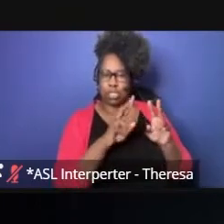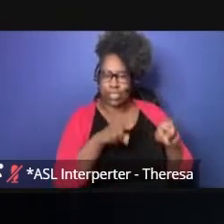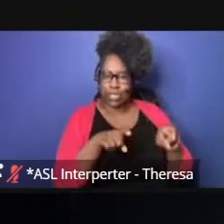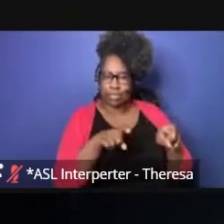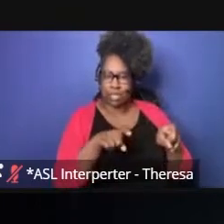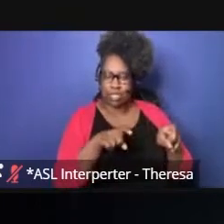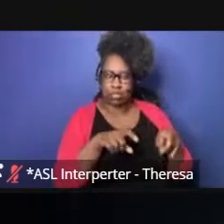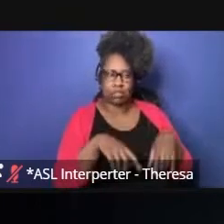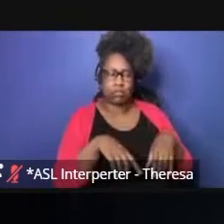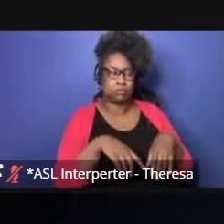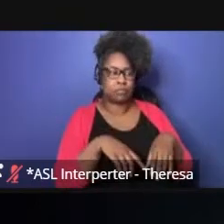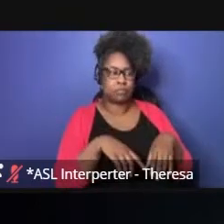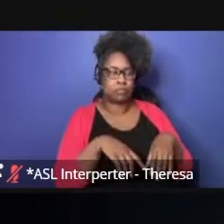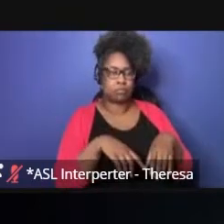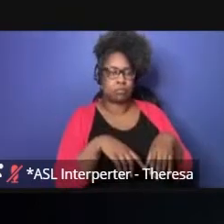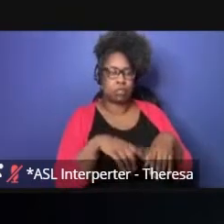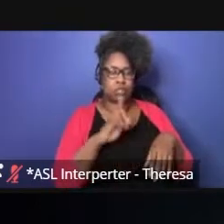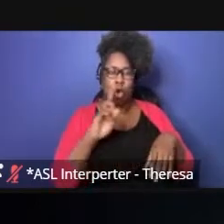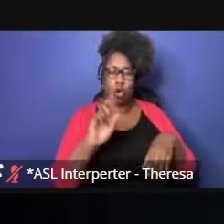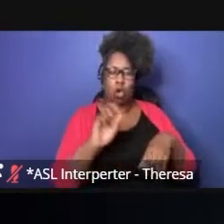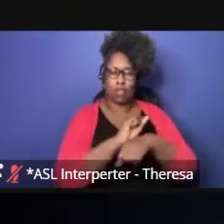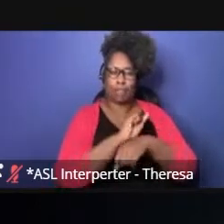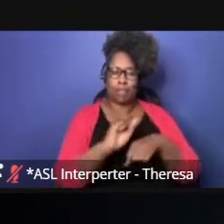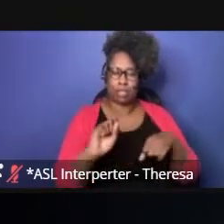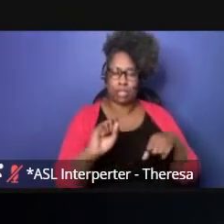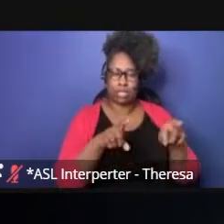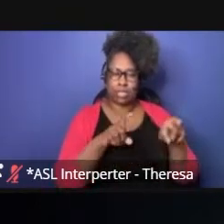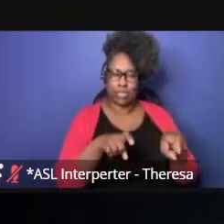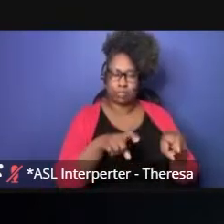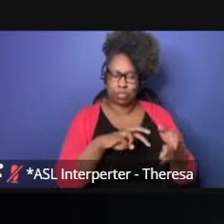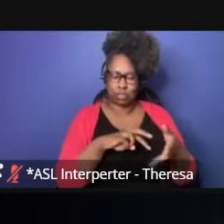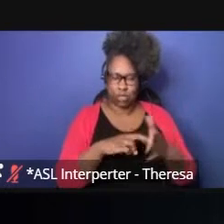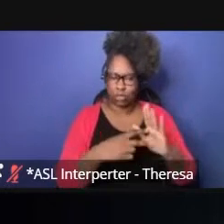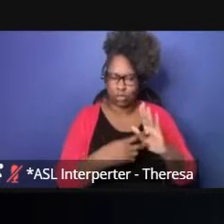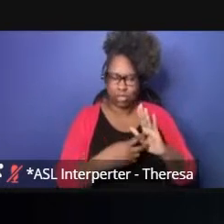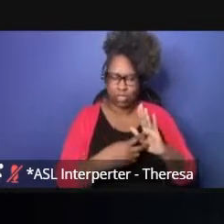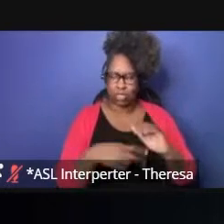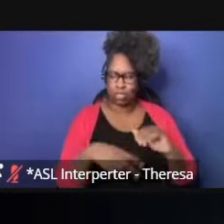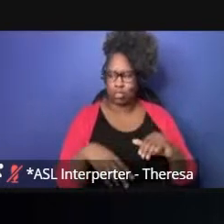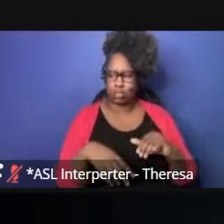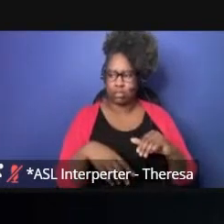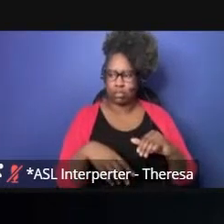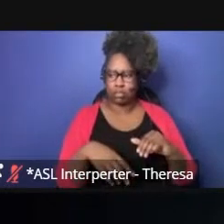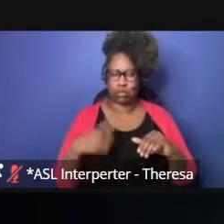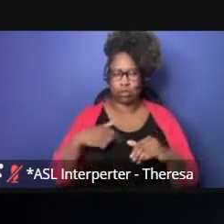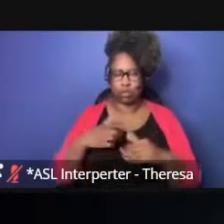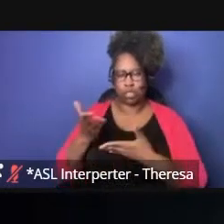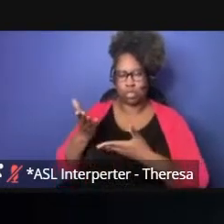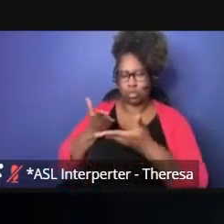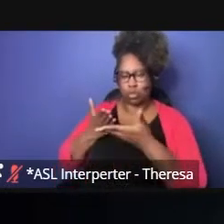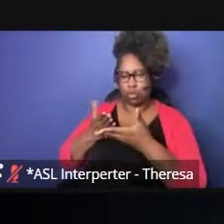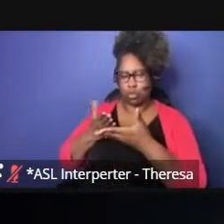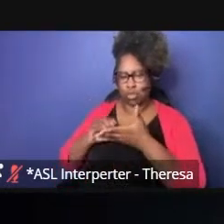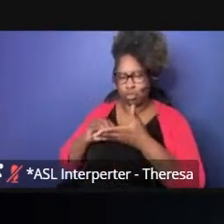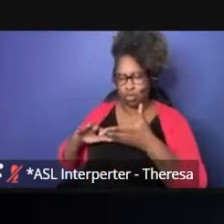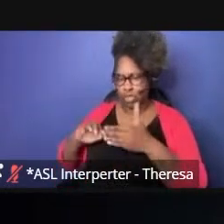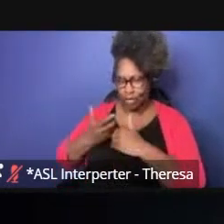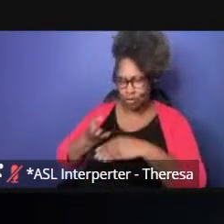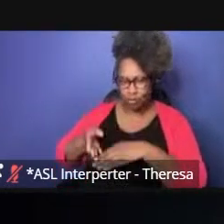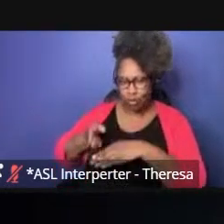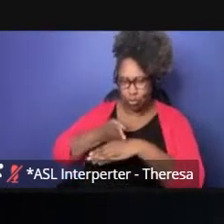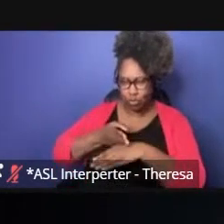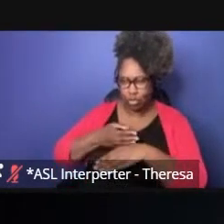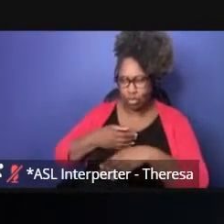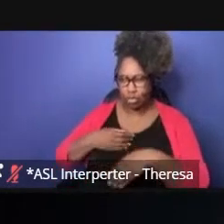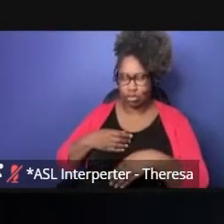What is authentic assessment? How can we better serve our students so that they can show us what they know?